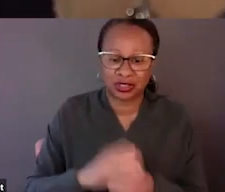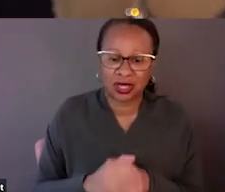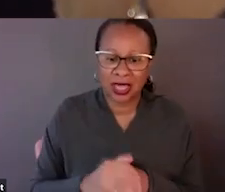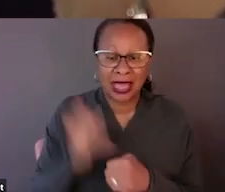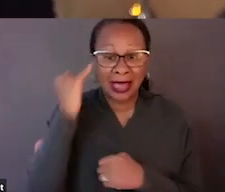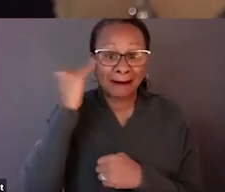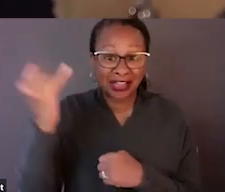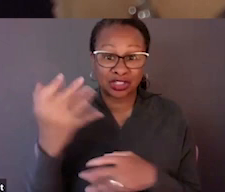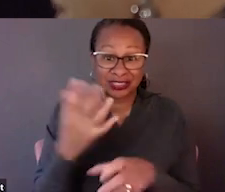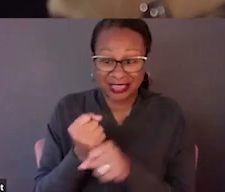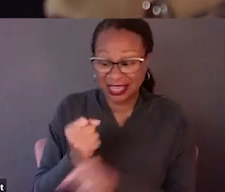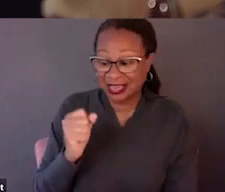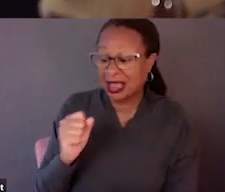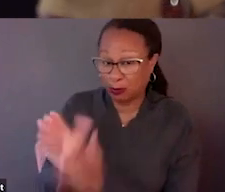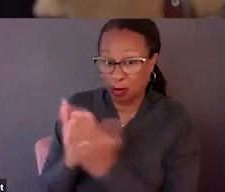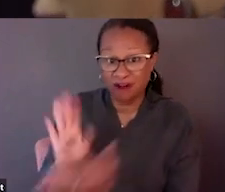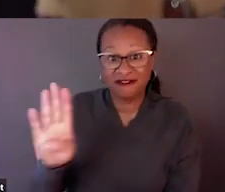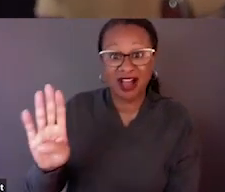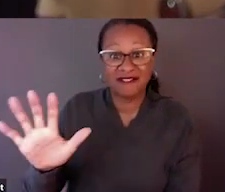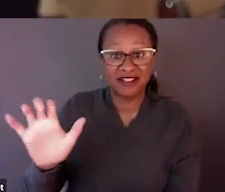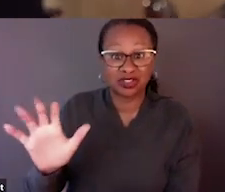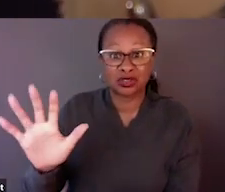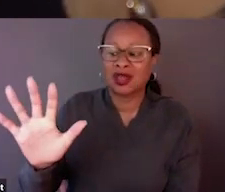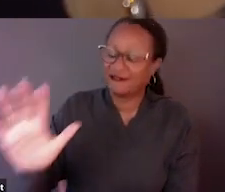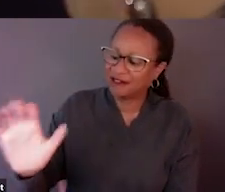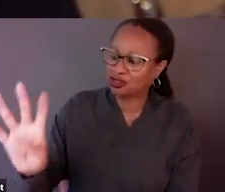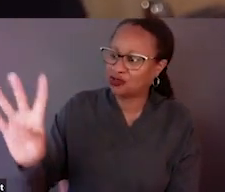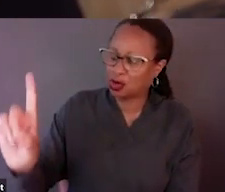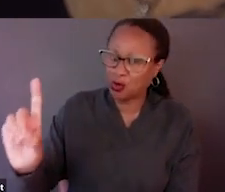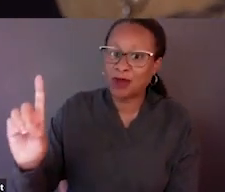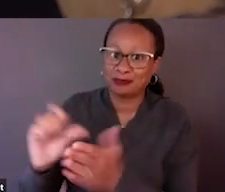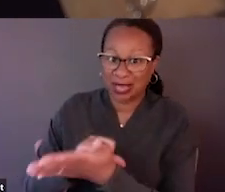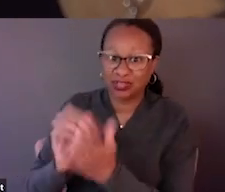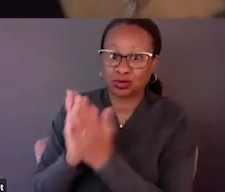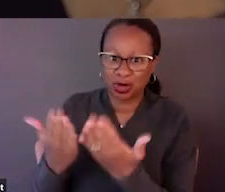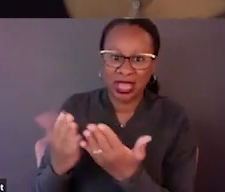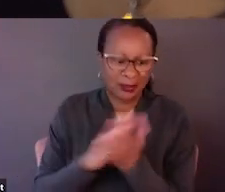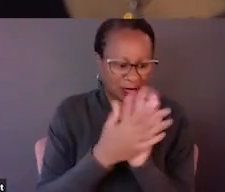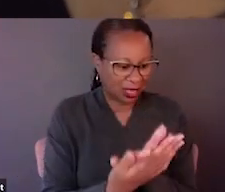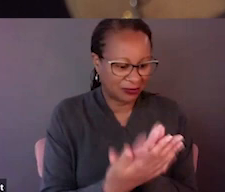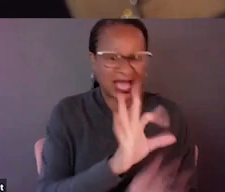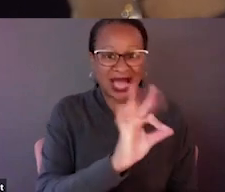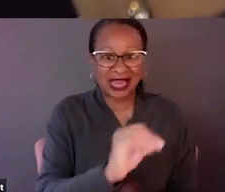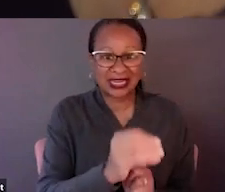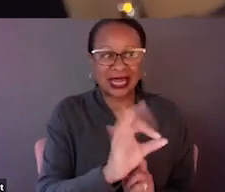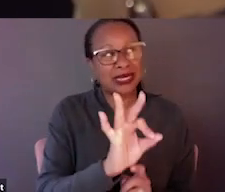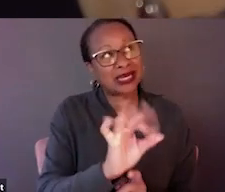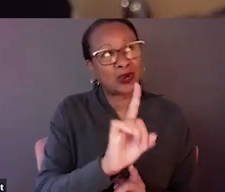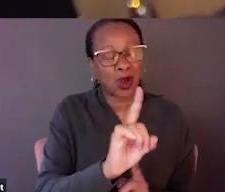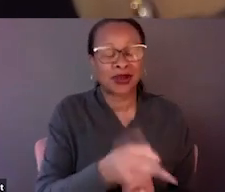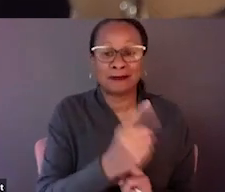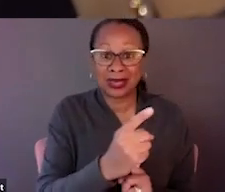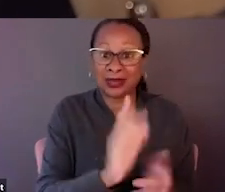taking a 541-page book and making a 90-minute film out of it. I think David Teague, who's the writer,